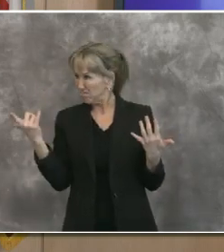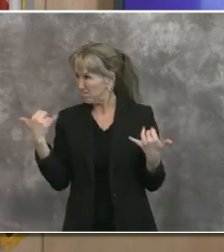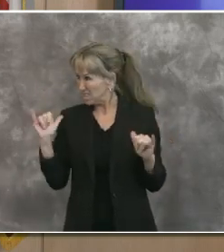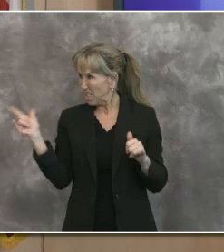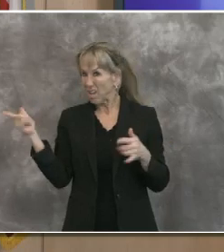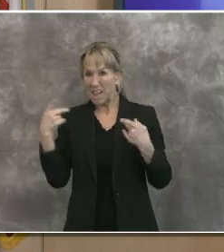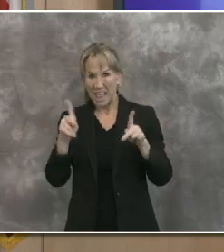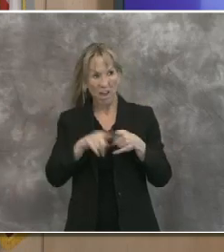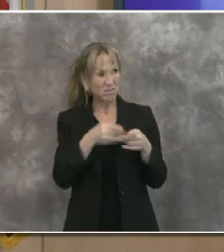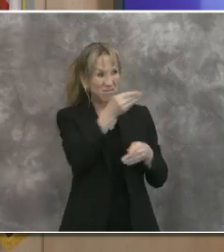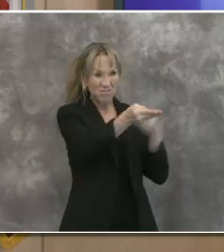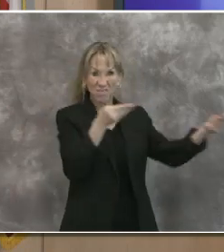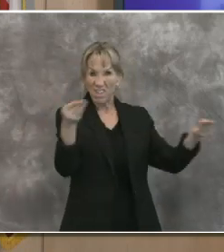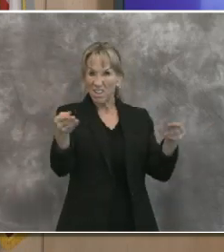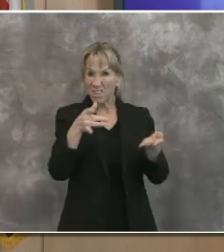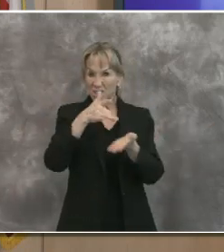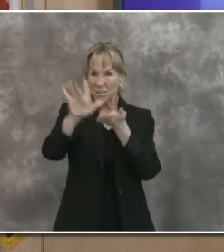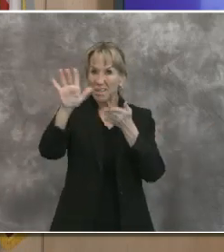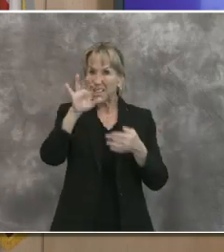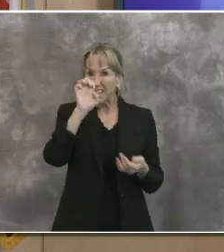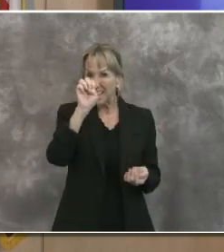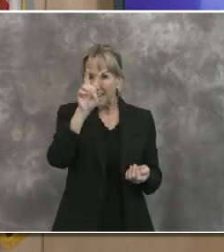go?